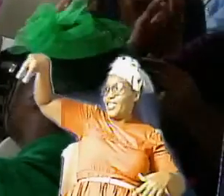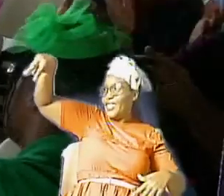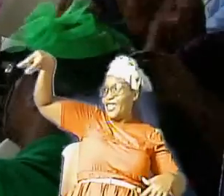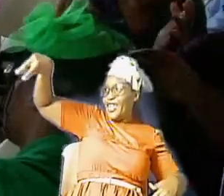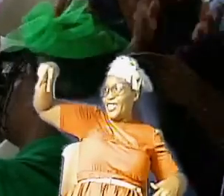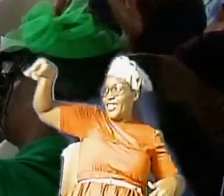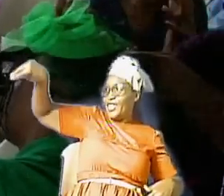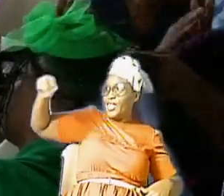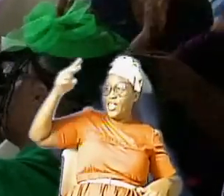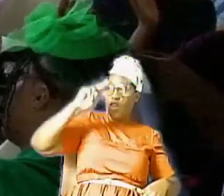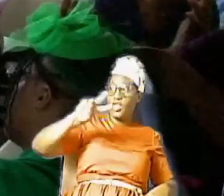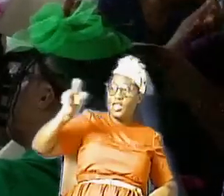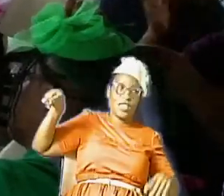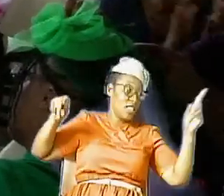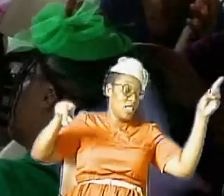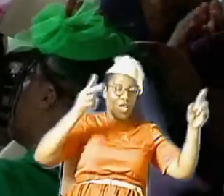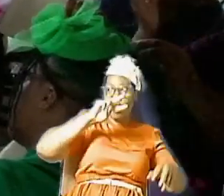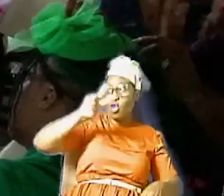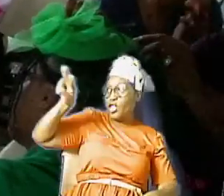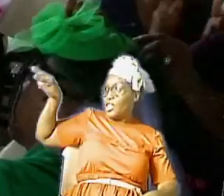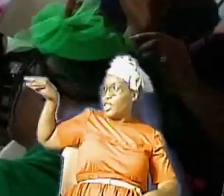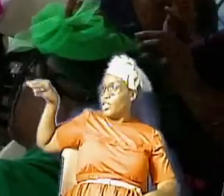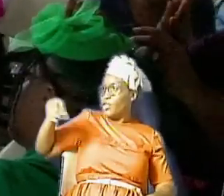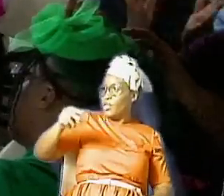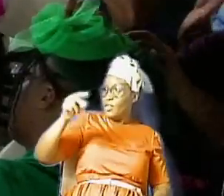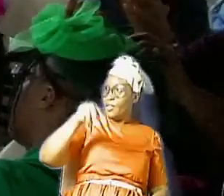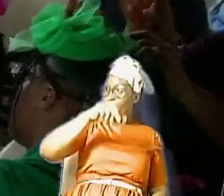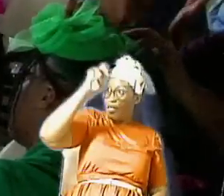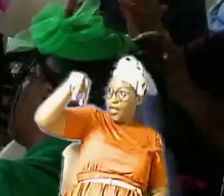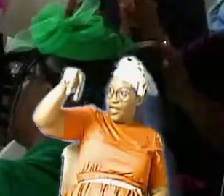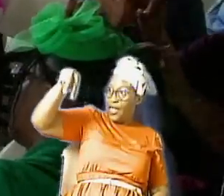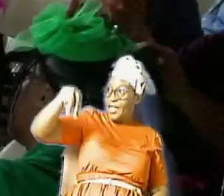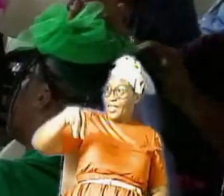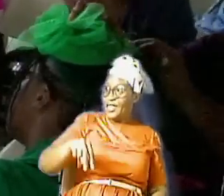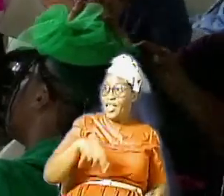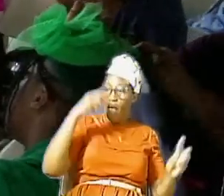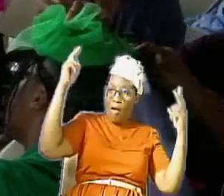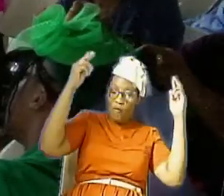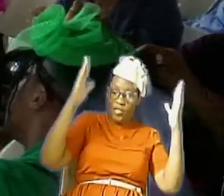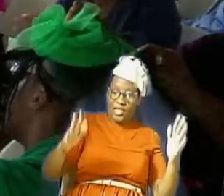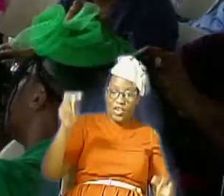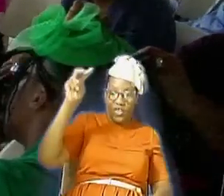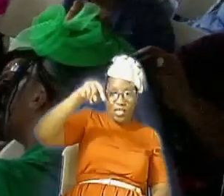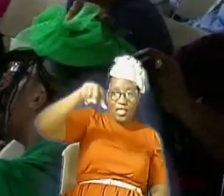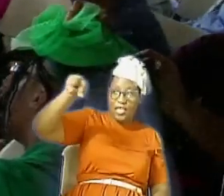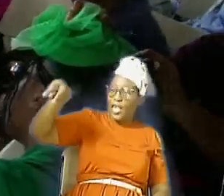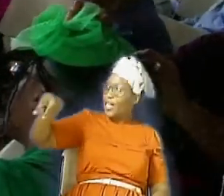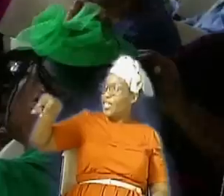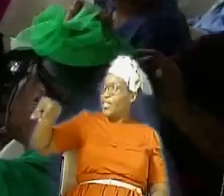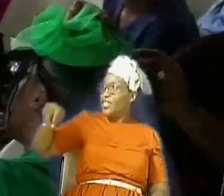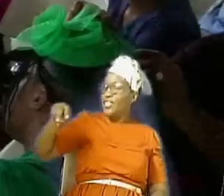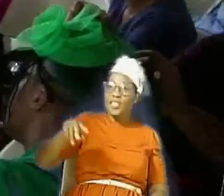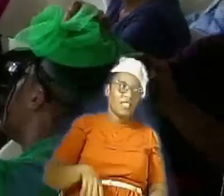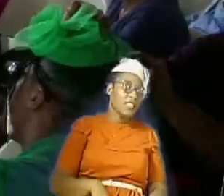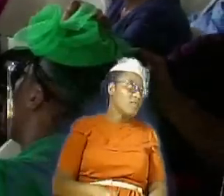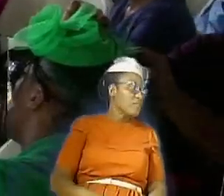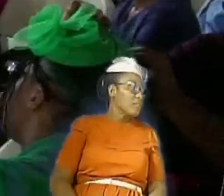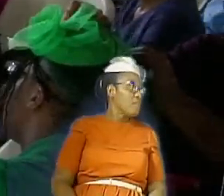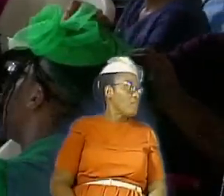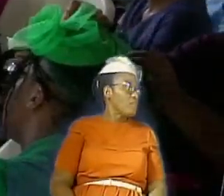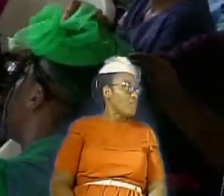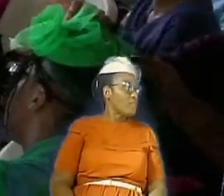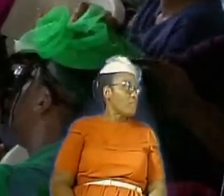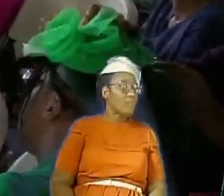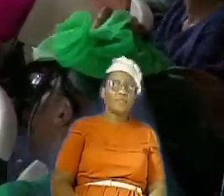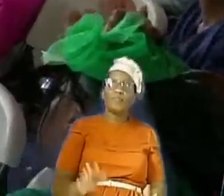more time. We just want to see you. We really appreciate your taking the time out to be with us. Where? Just stand one more